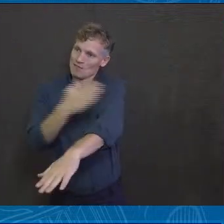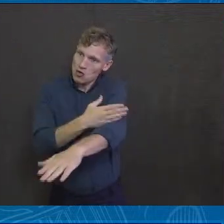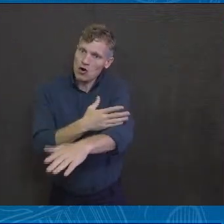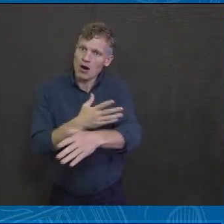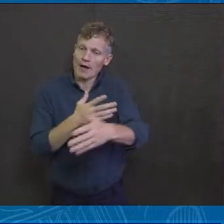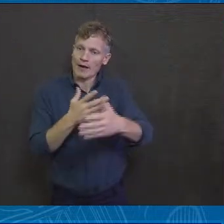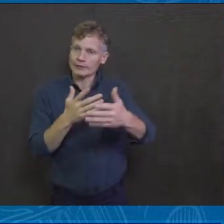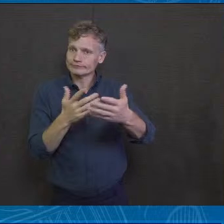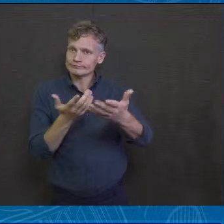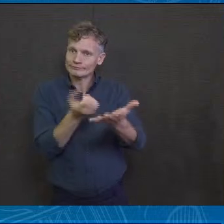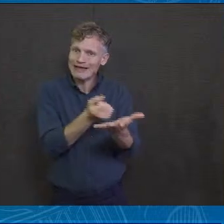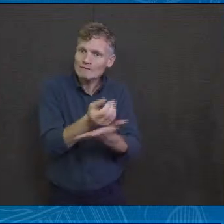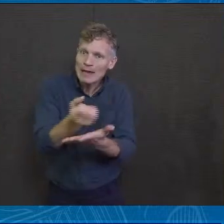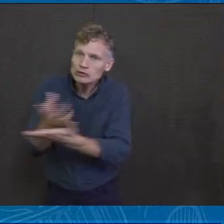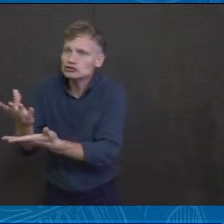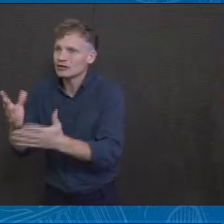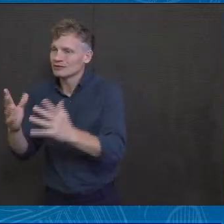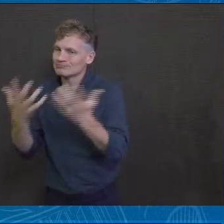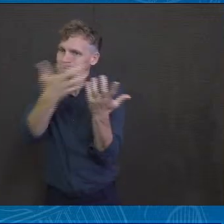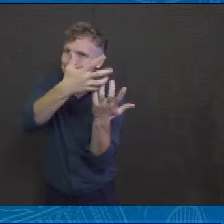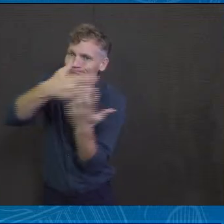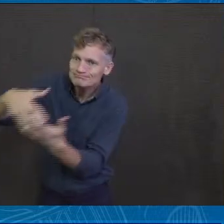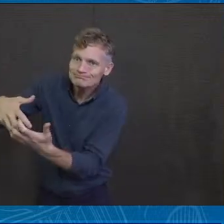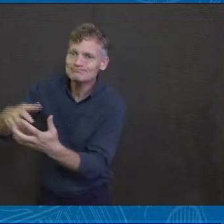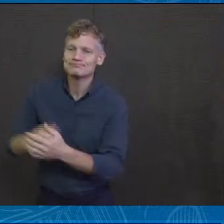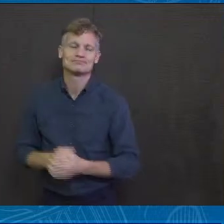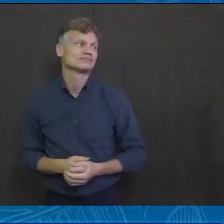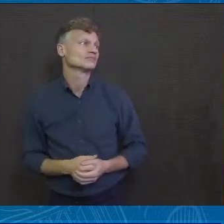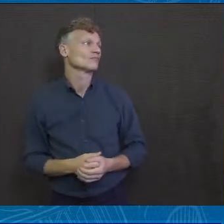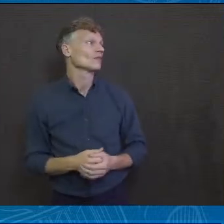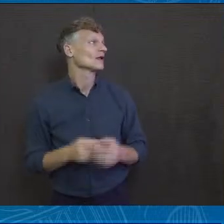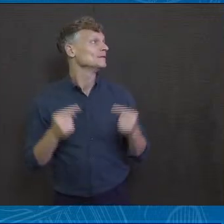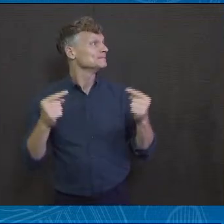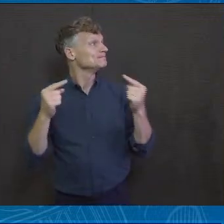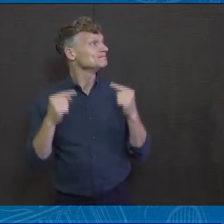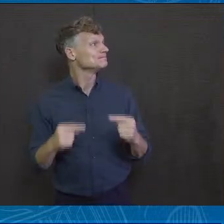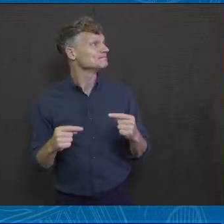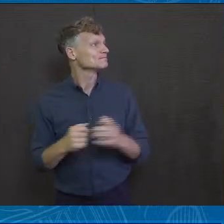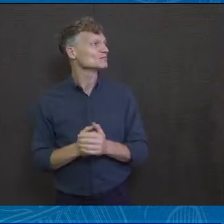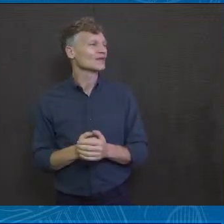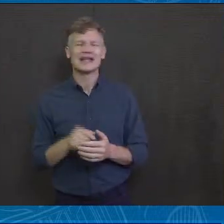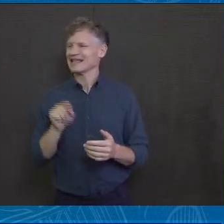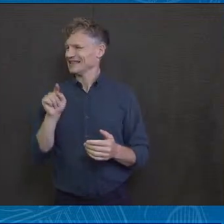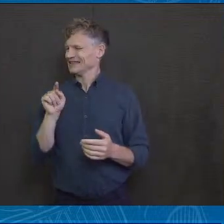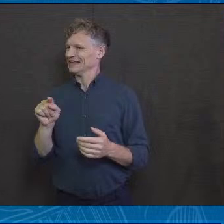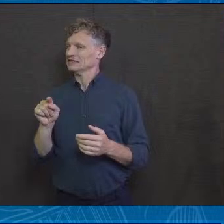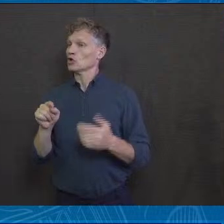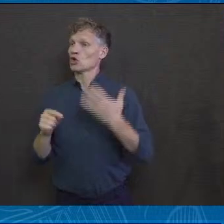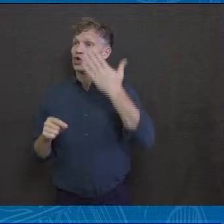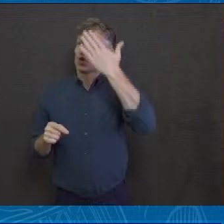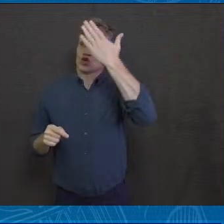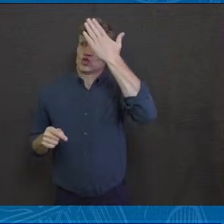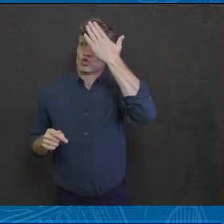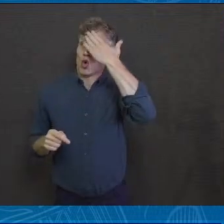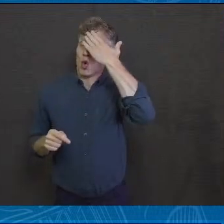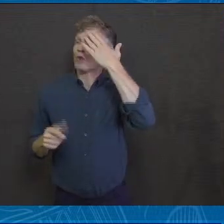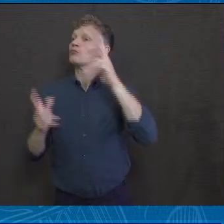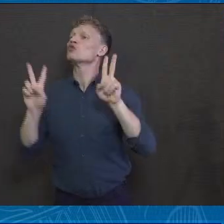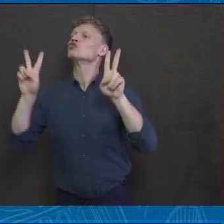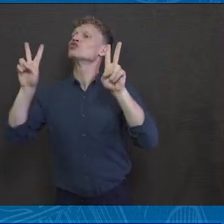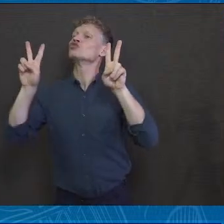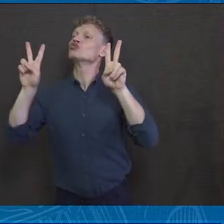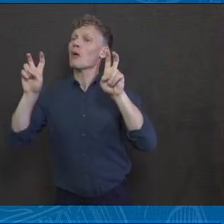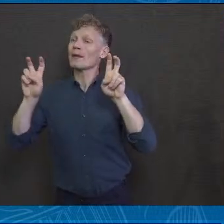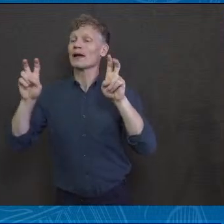enhances transboundary cooperation, especially this is one of the issue. If we know upstream and downstream are sharing the information, we know the